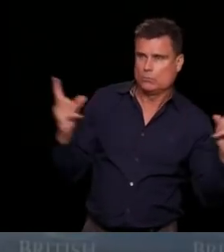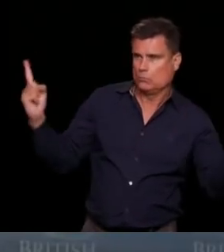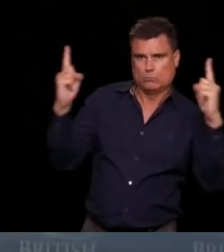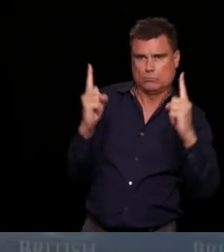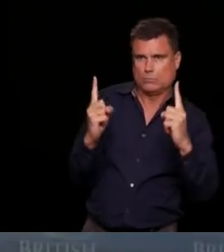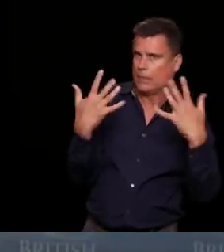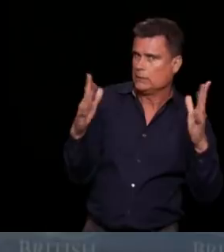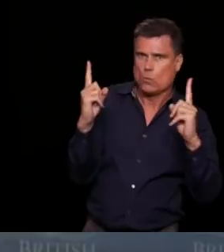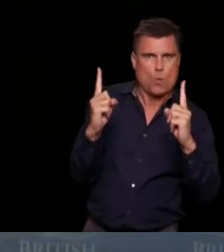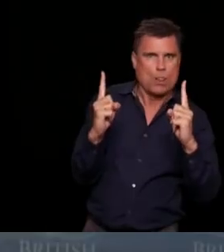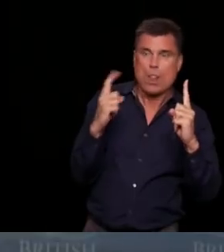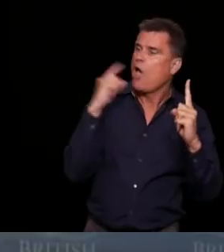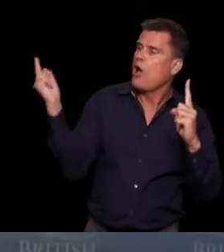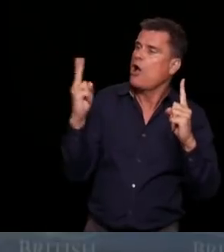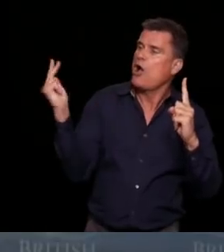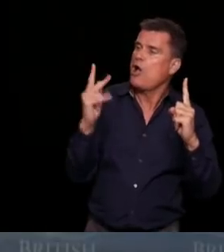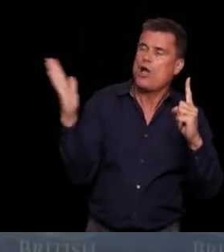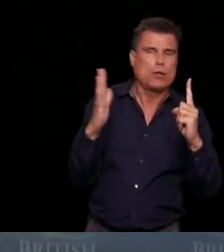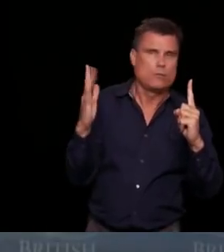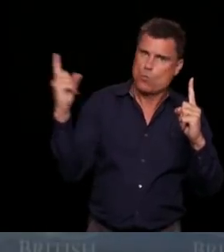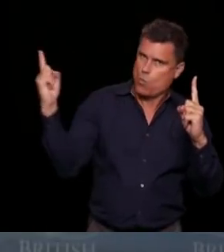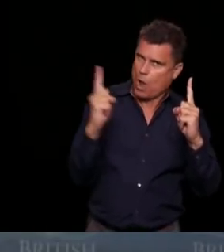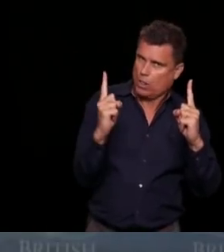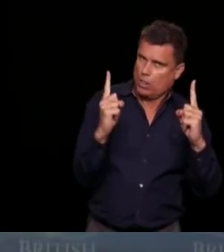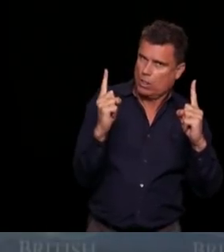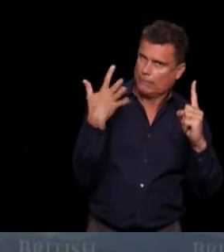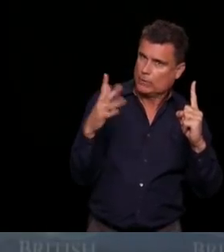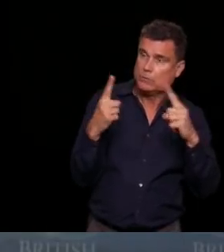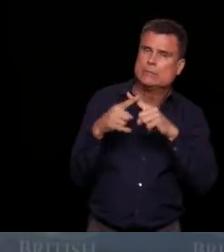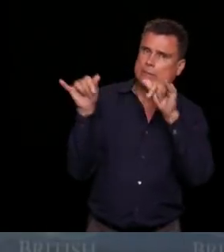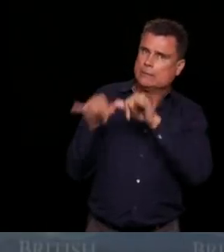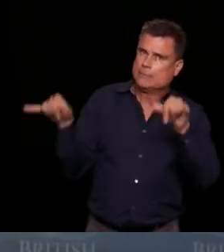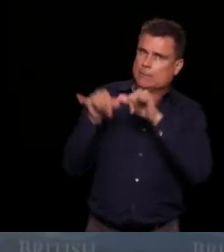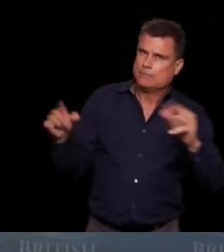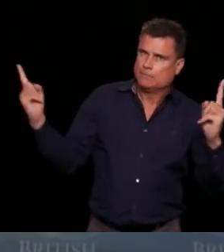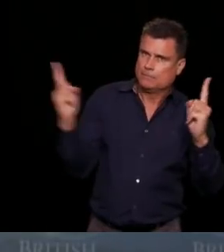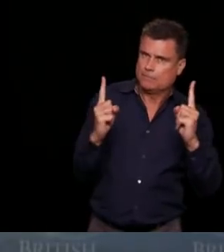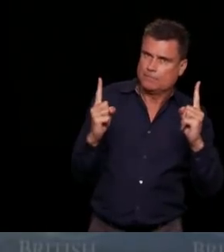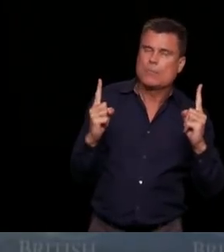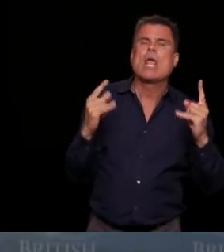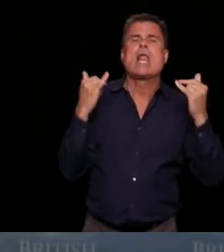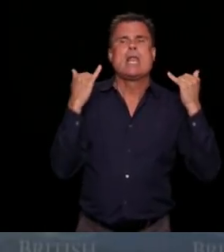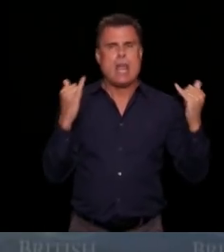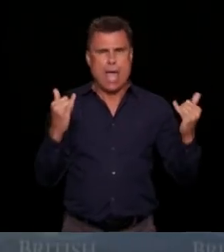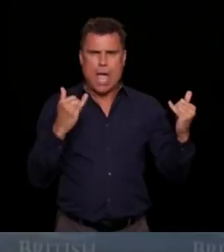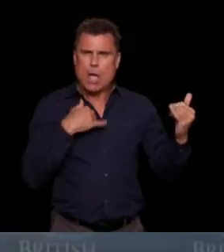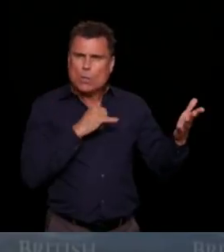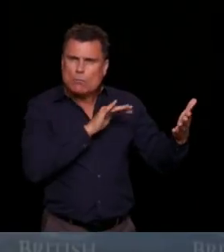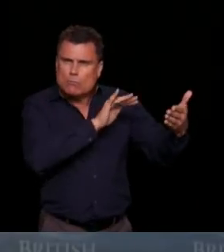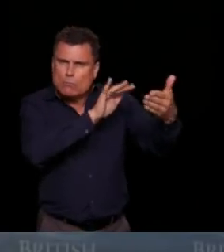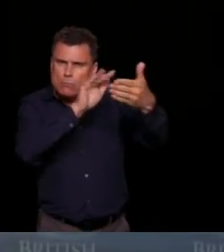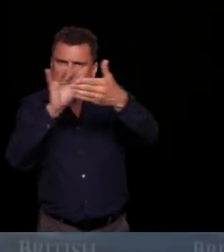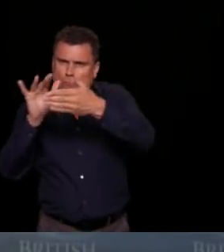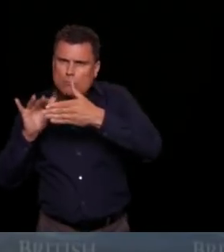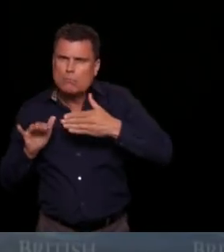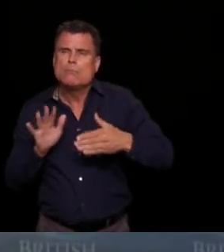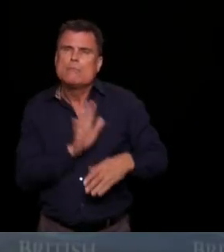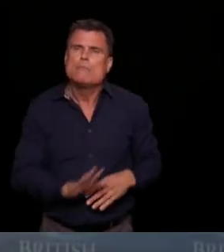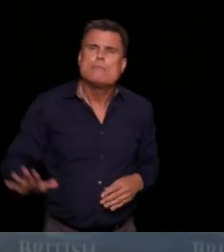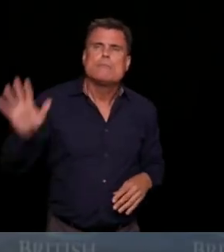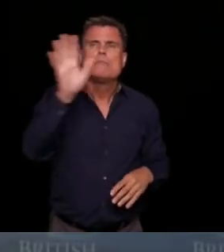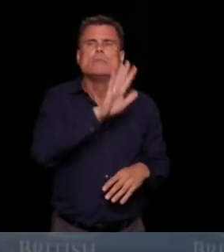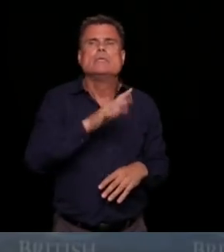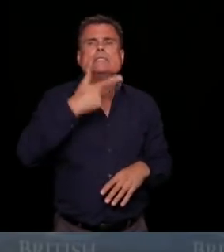that work is ongoing with all of our different care homes in the province. And I think you're going to